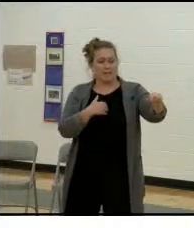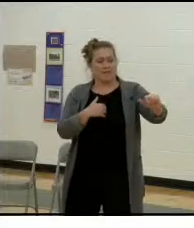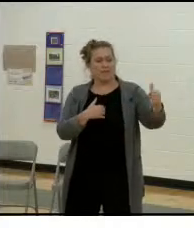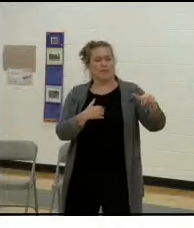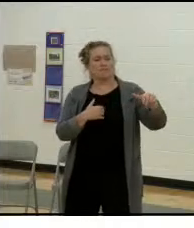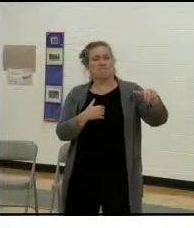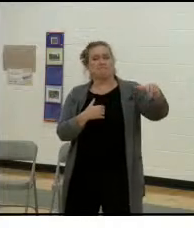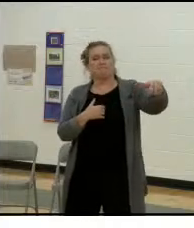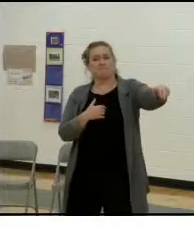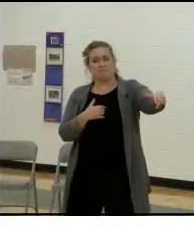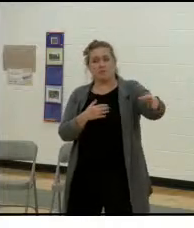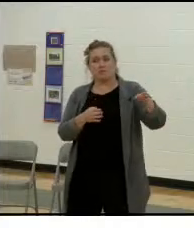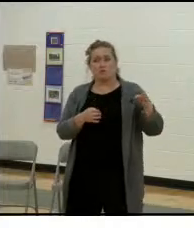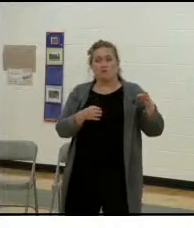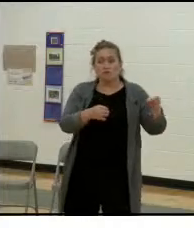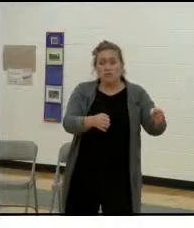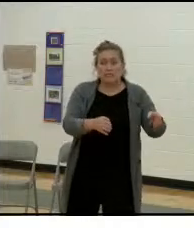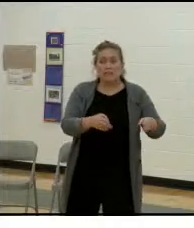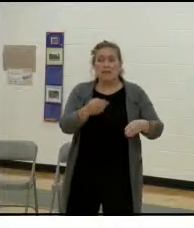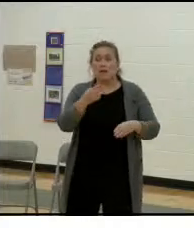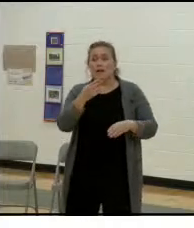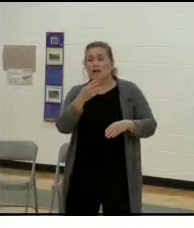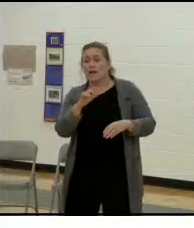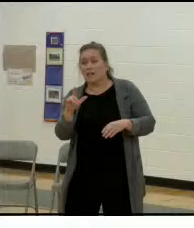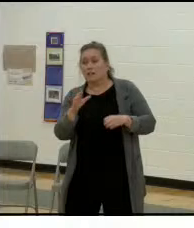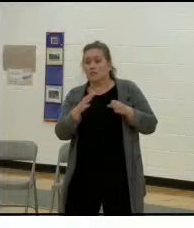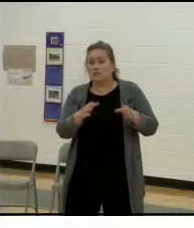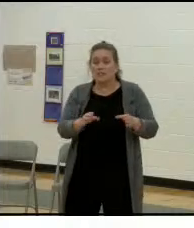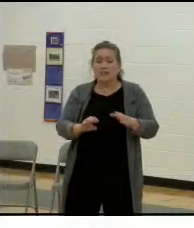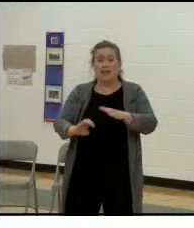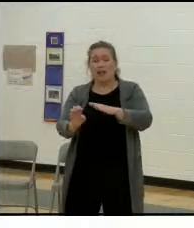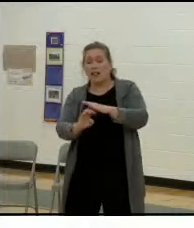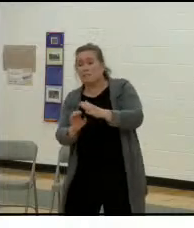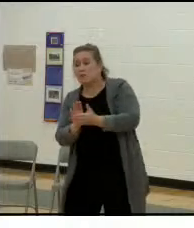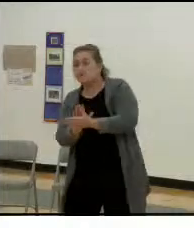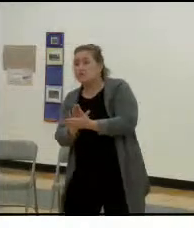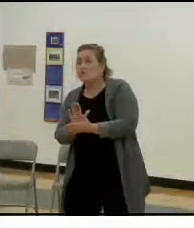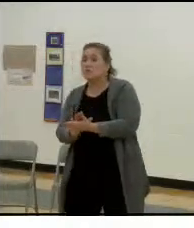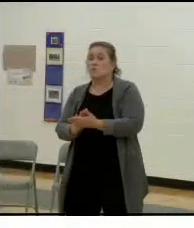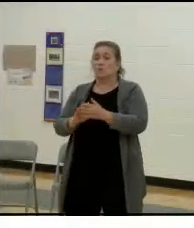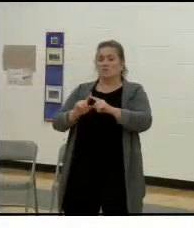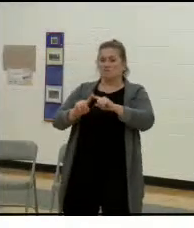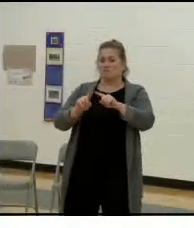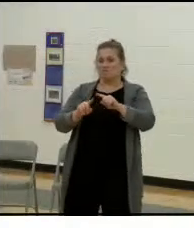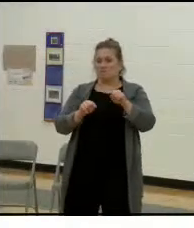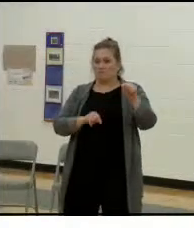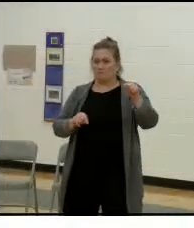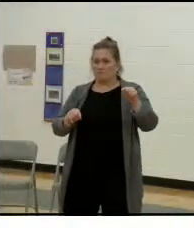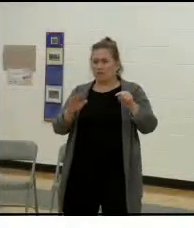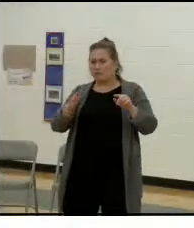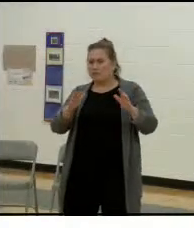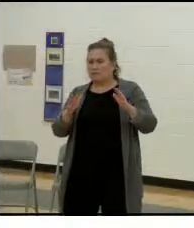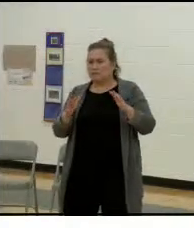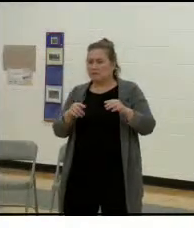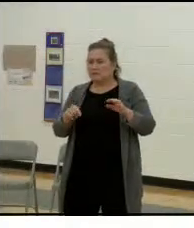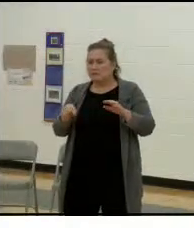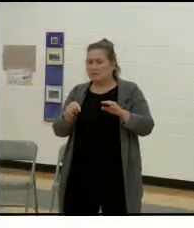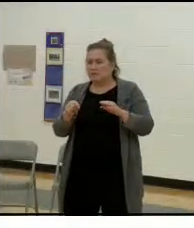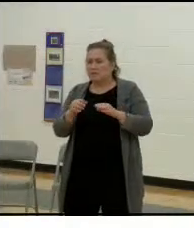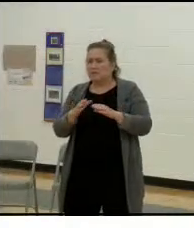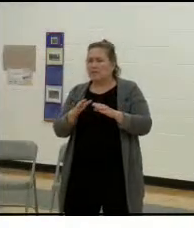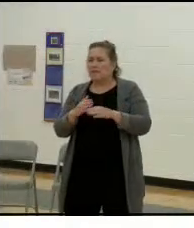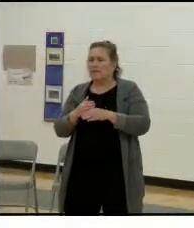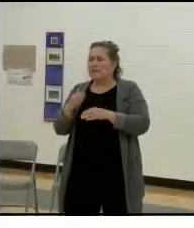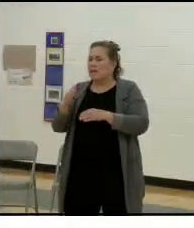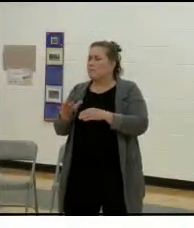Street, connecting to the elementary school, and I guess sort of connecting to the nearby neighborhood, although I guess there aren't